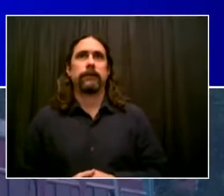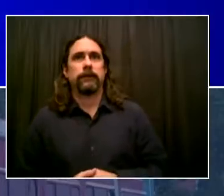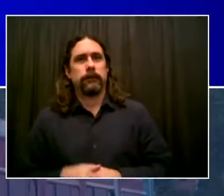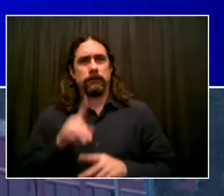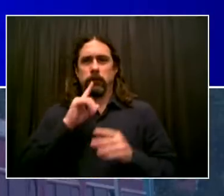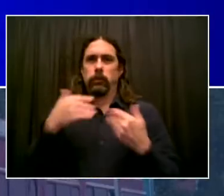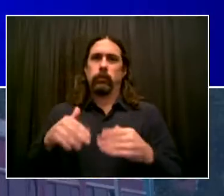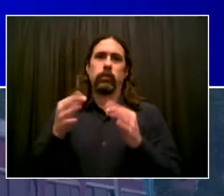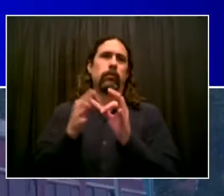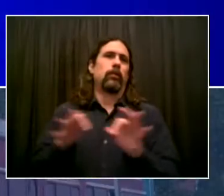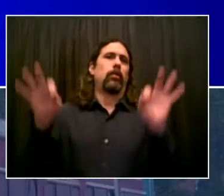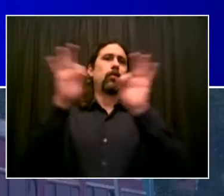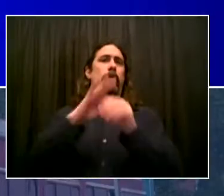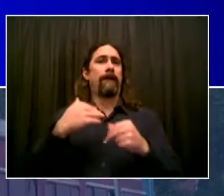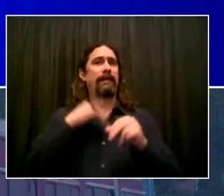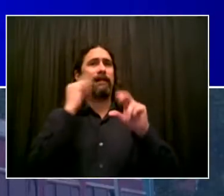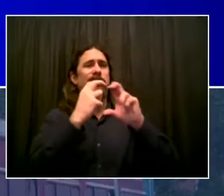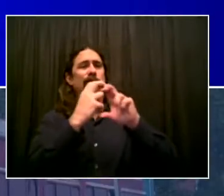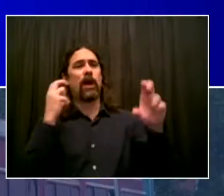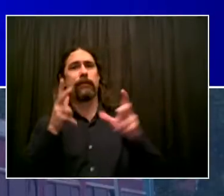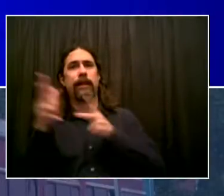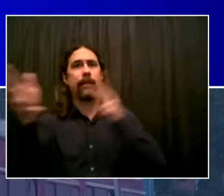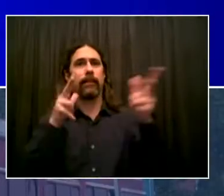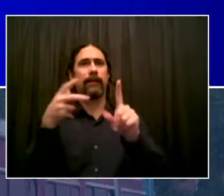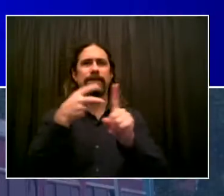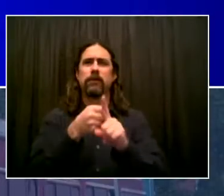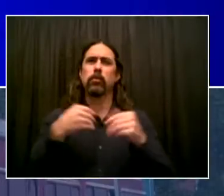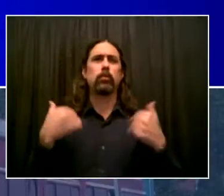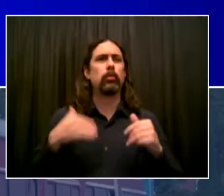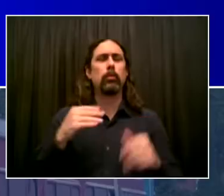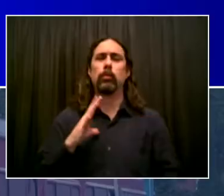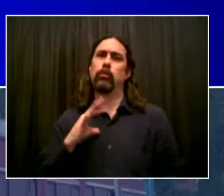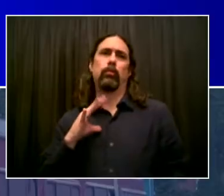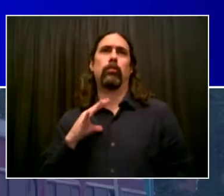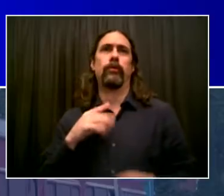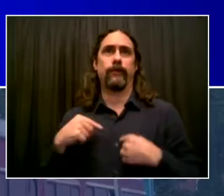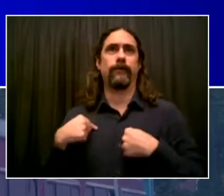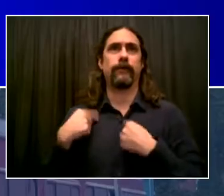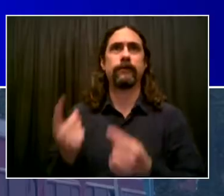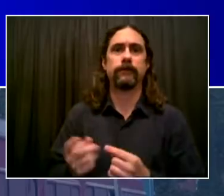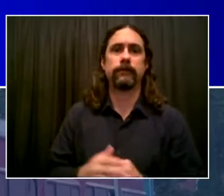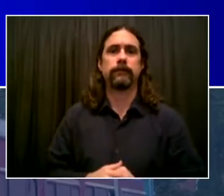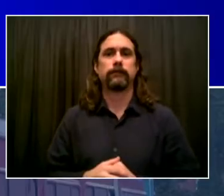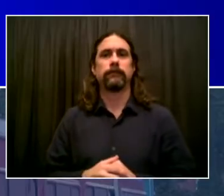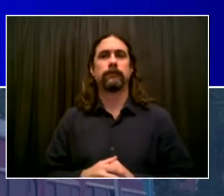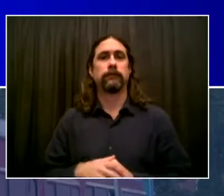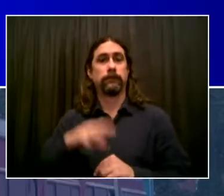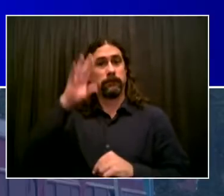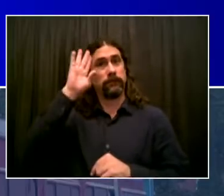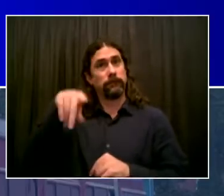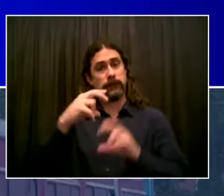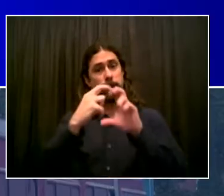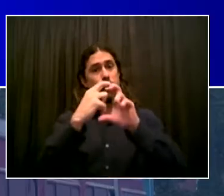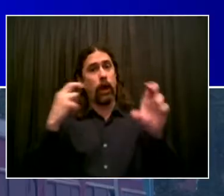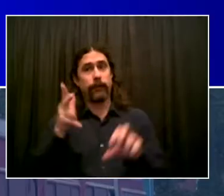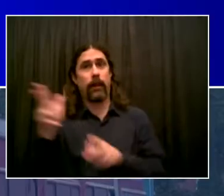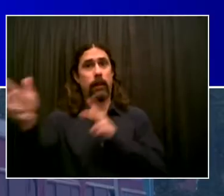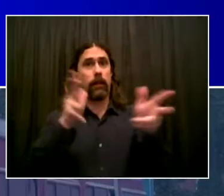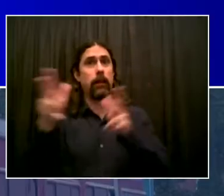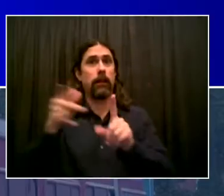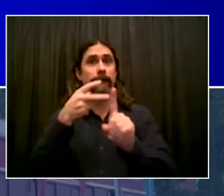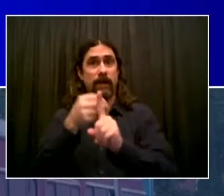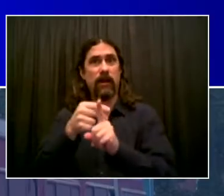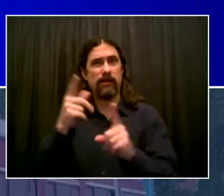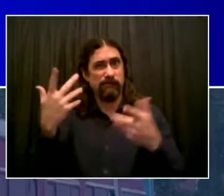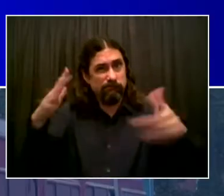to New Yorkers. 500,000 through the mobile efforts. It's amazing. Now, we know vaccination is the